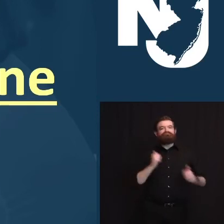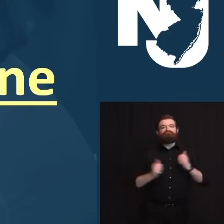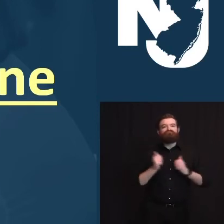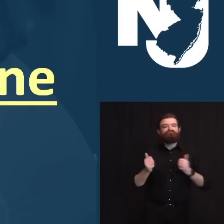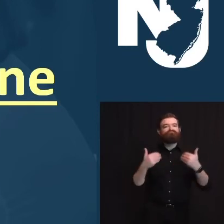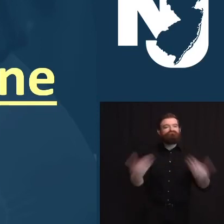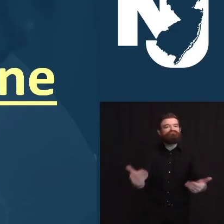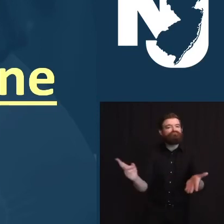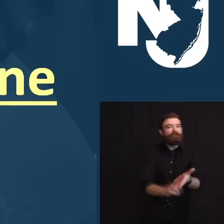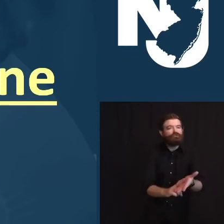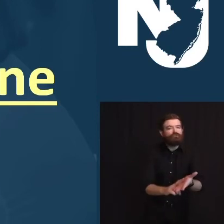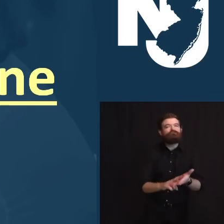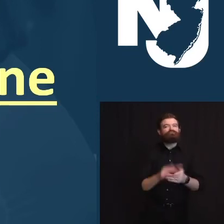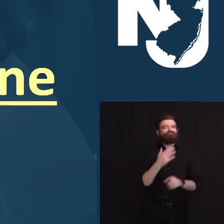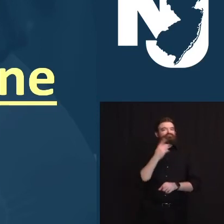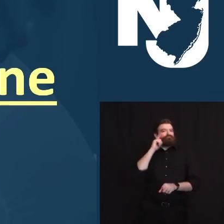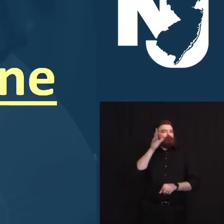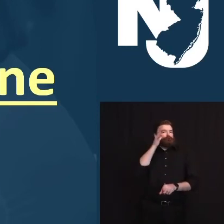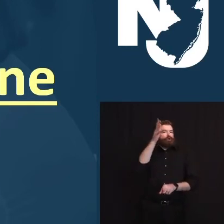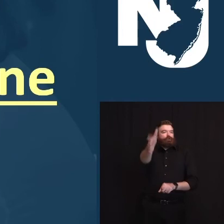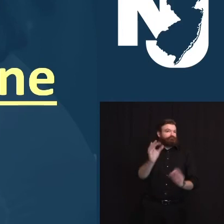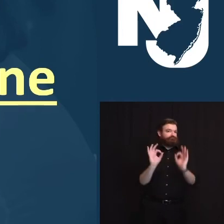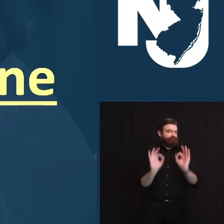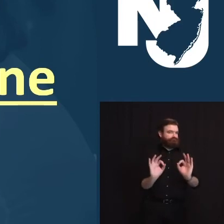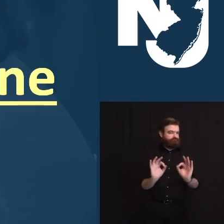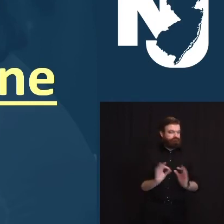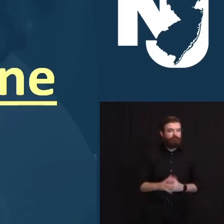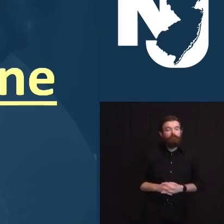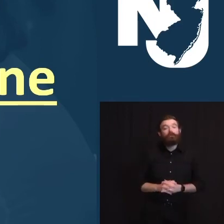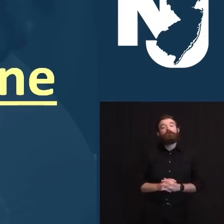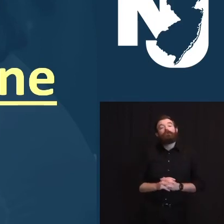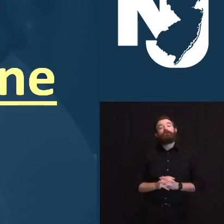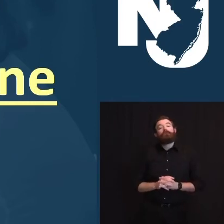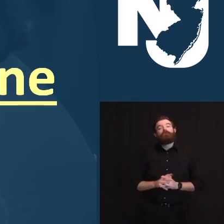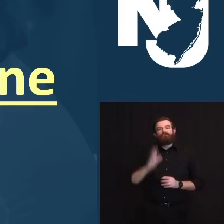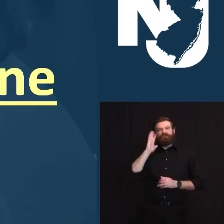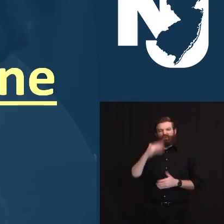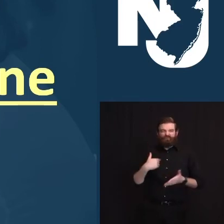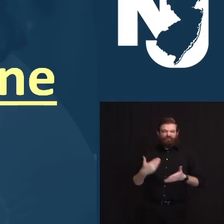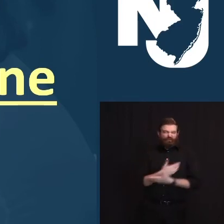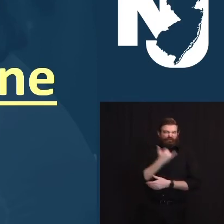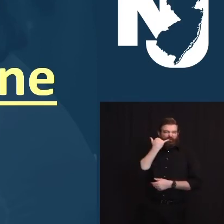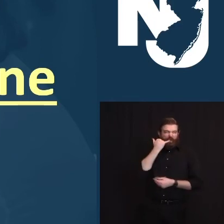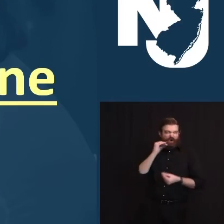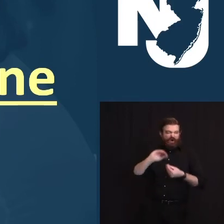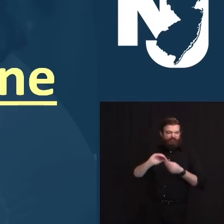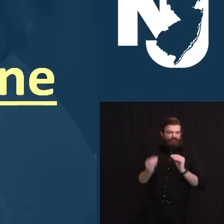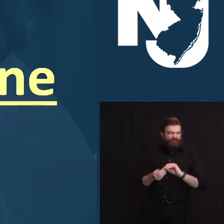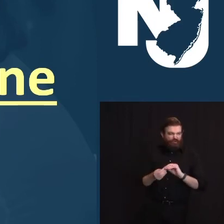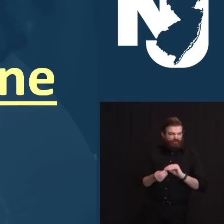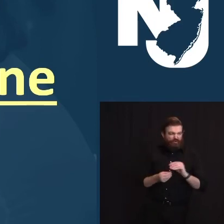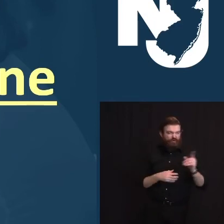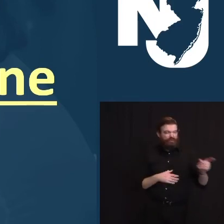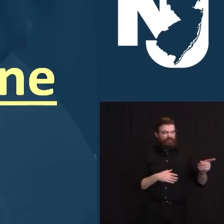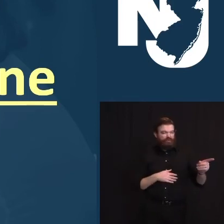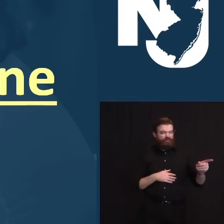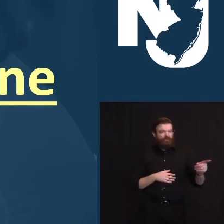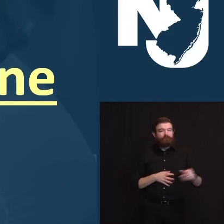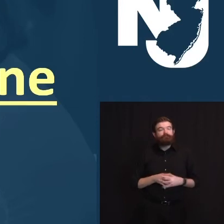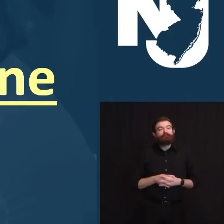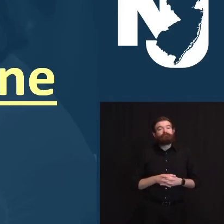a lot of people calling. And so I would just say right up front, if you call this number, please understand we've got good, trained